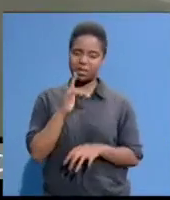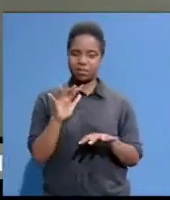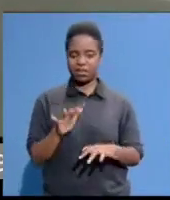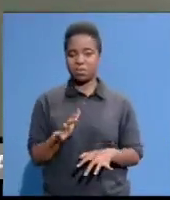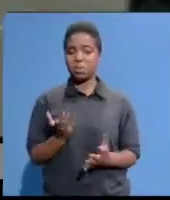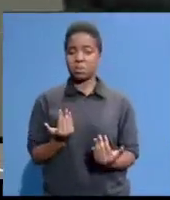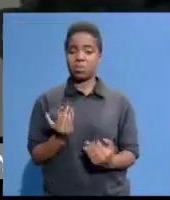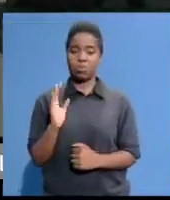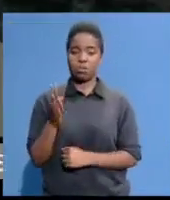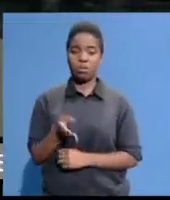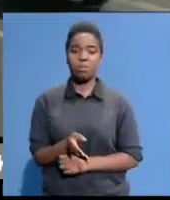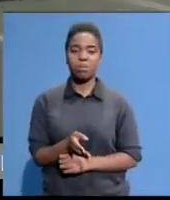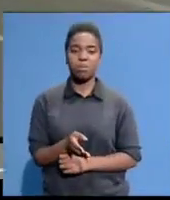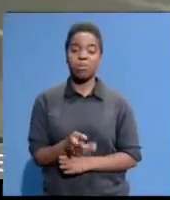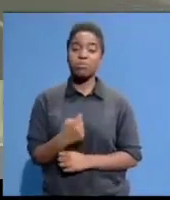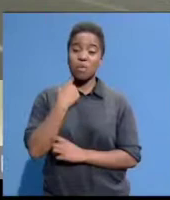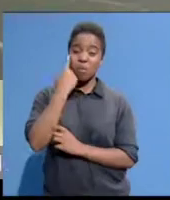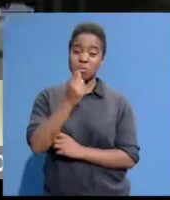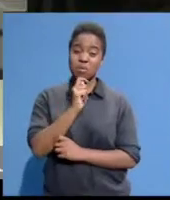morning, we're expecting that from 1 a.m.,